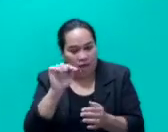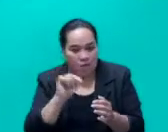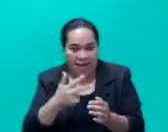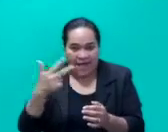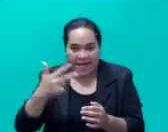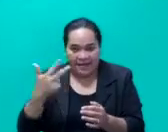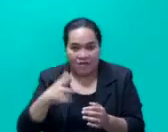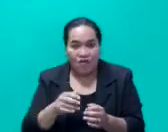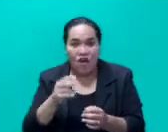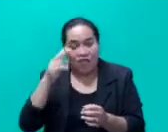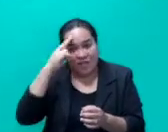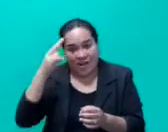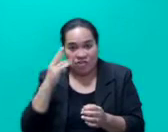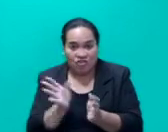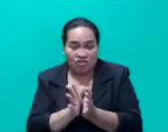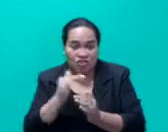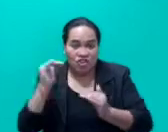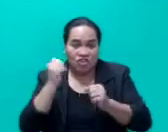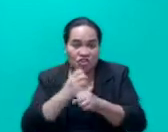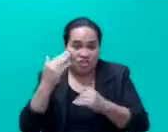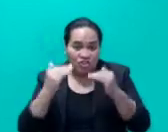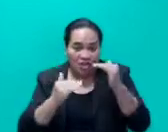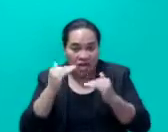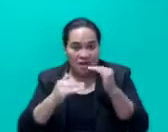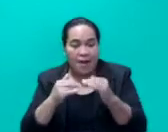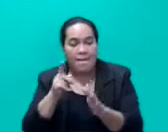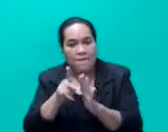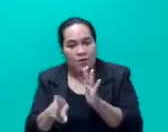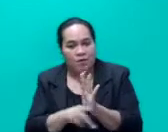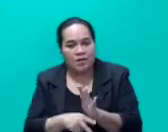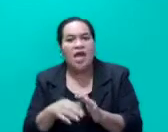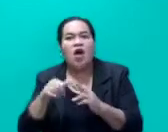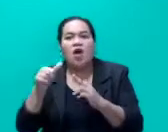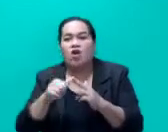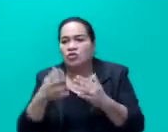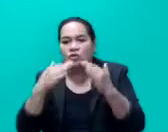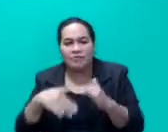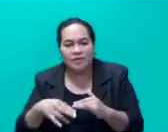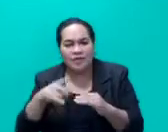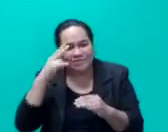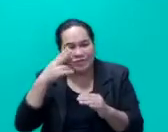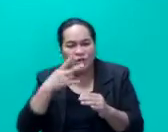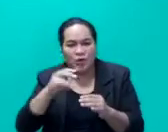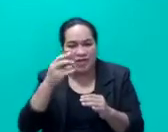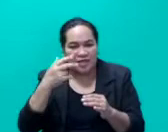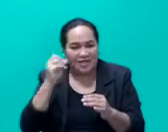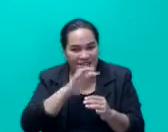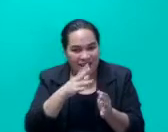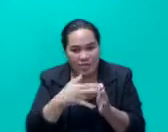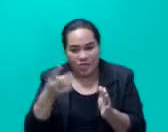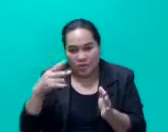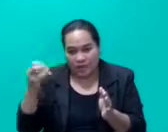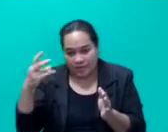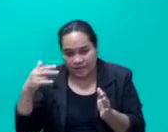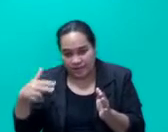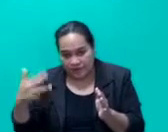the National Gender Policy and detailed in the Women's Action Plan of 2010 to 2019, and of course, the